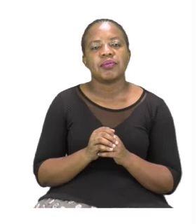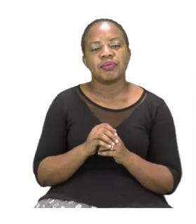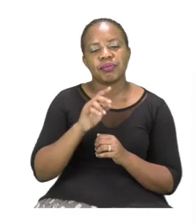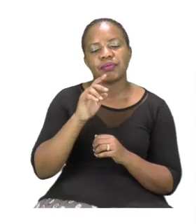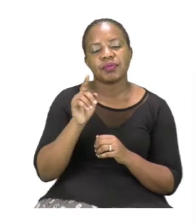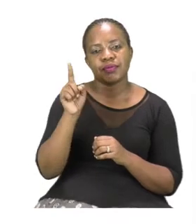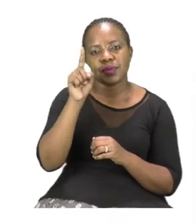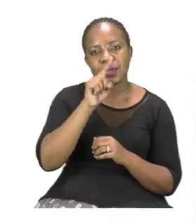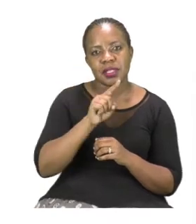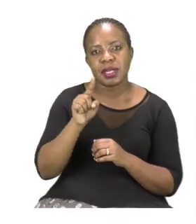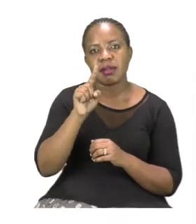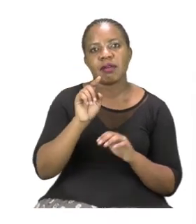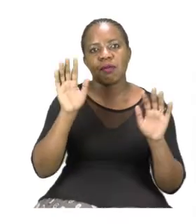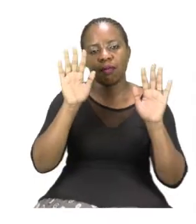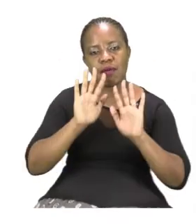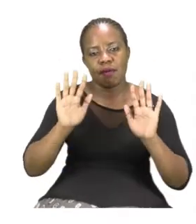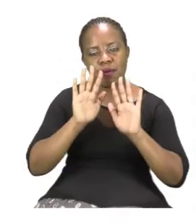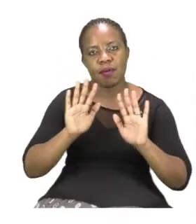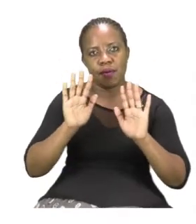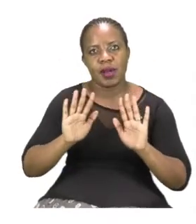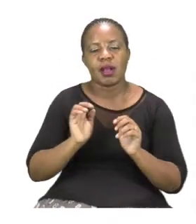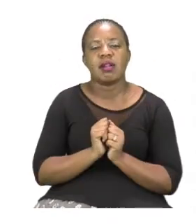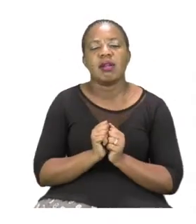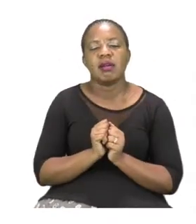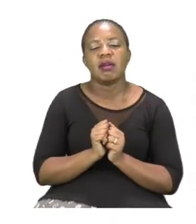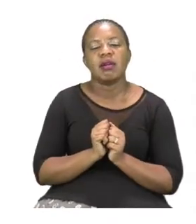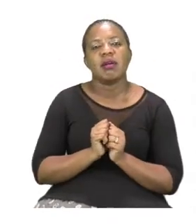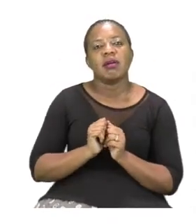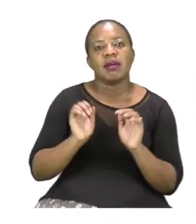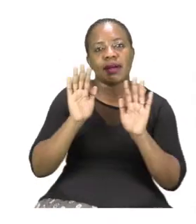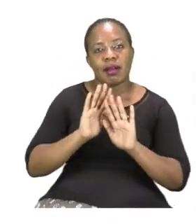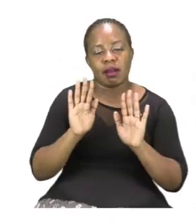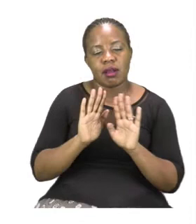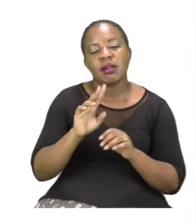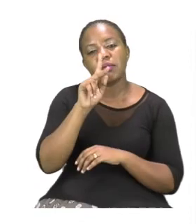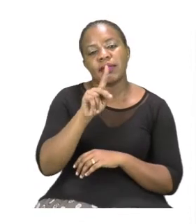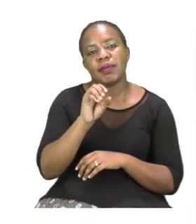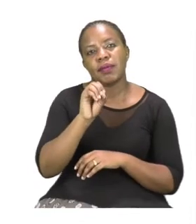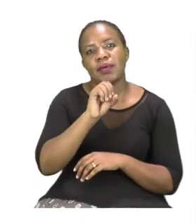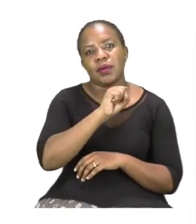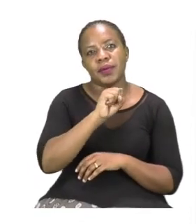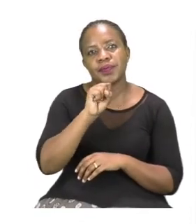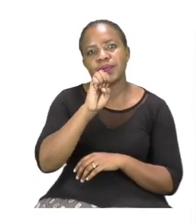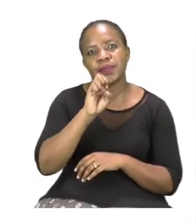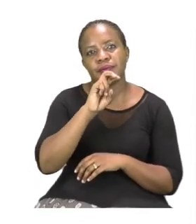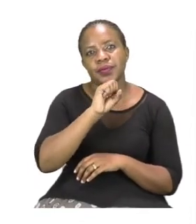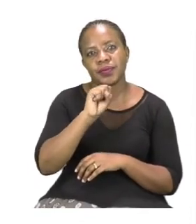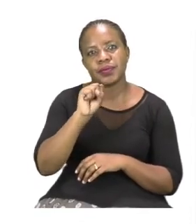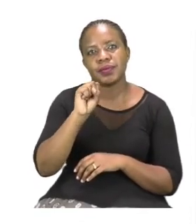is actually bolded, which means it is made clear for us. The possessive